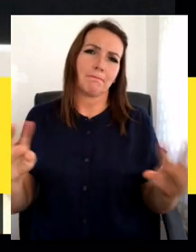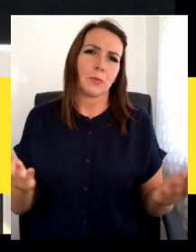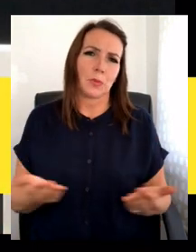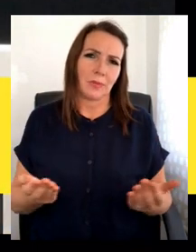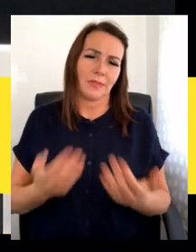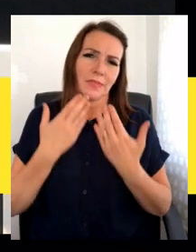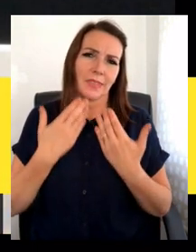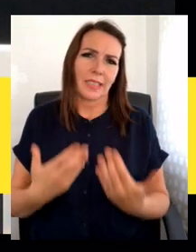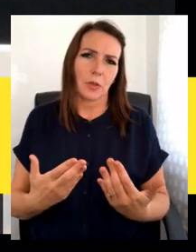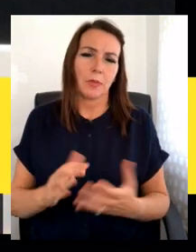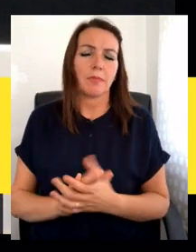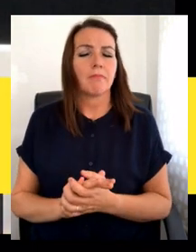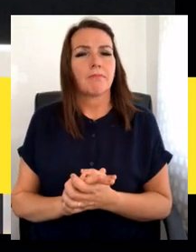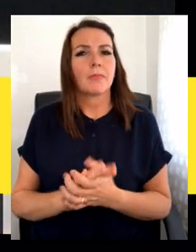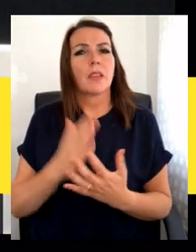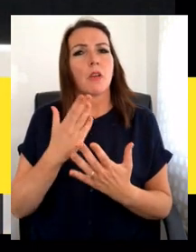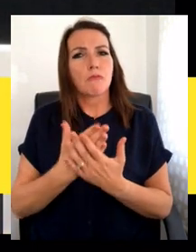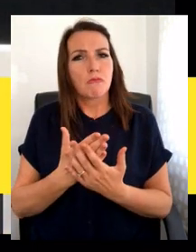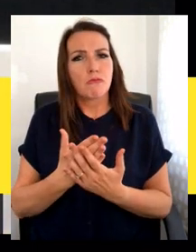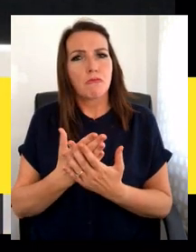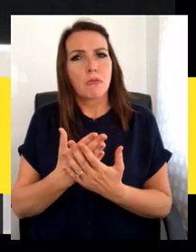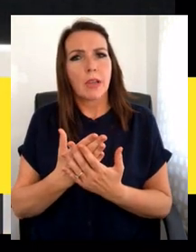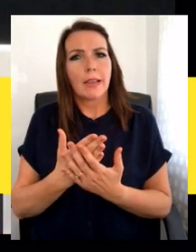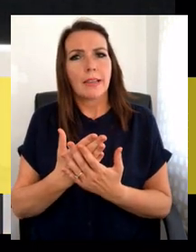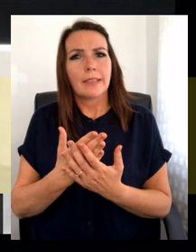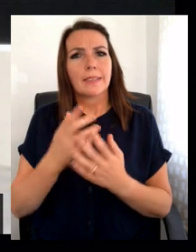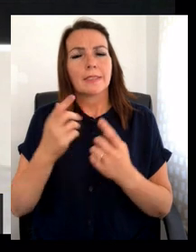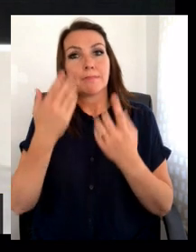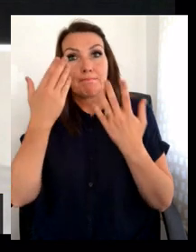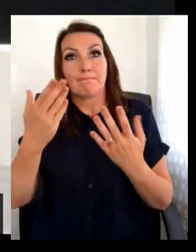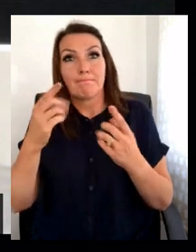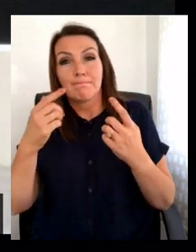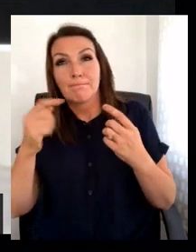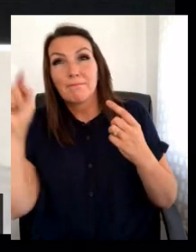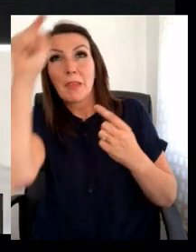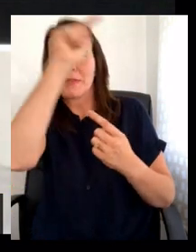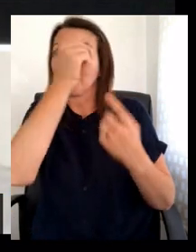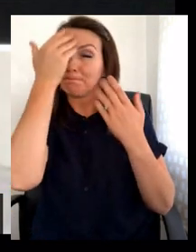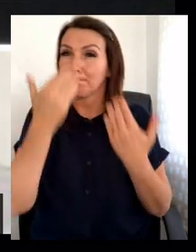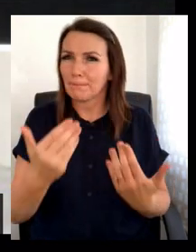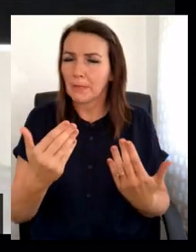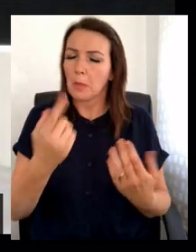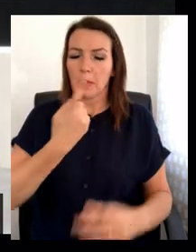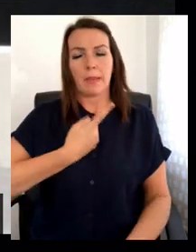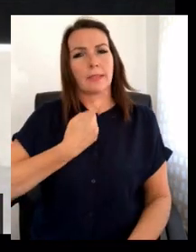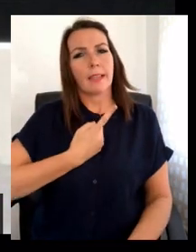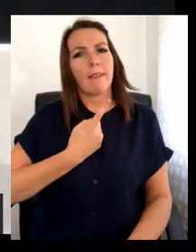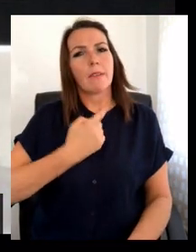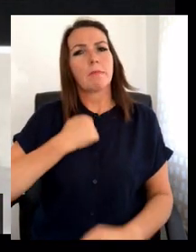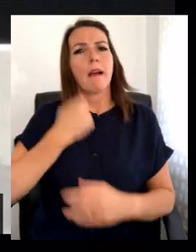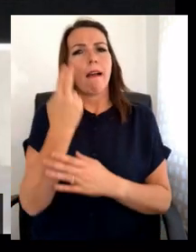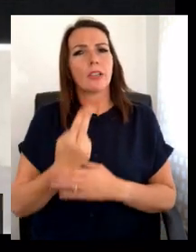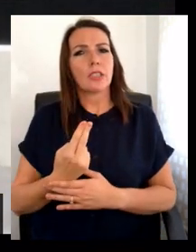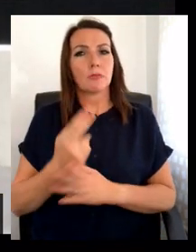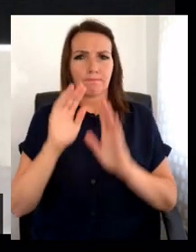I guess I can't comment so much on the wider sector, but myself as an independent artist whose practice is mostly focused on the digital, I can